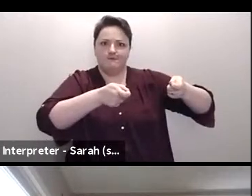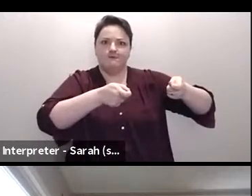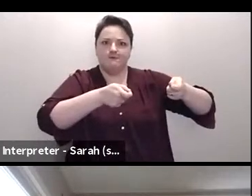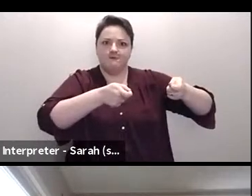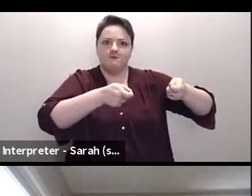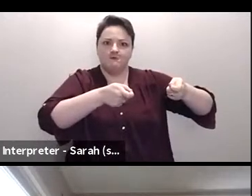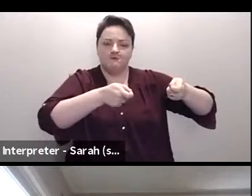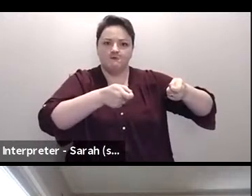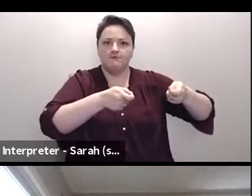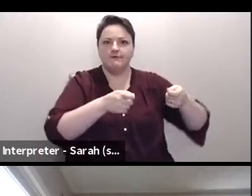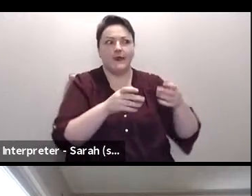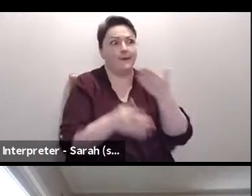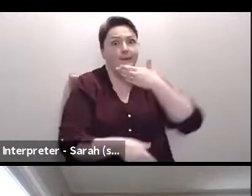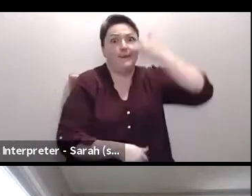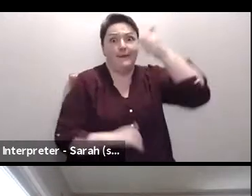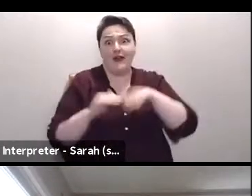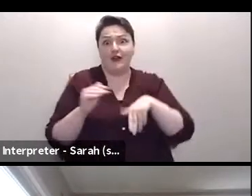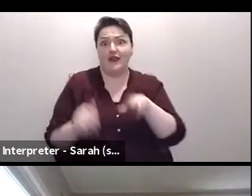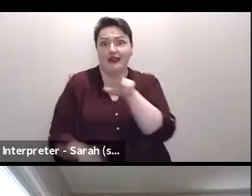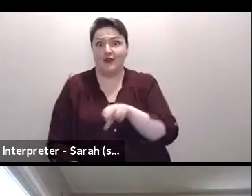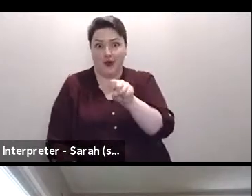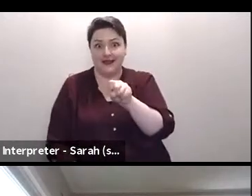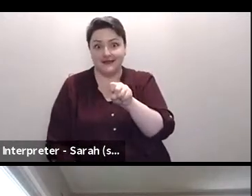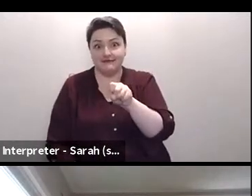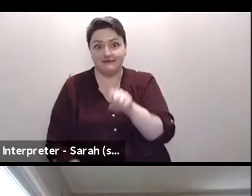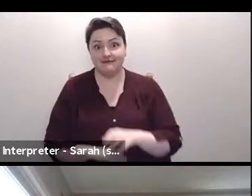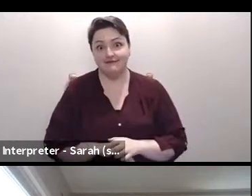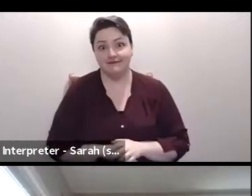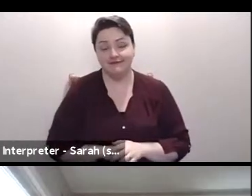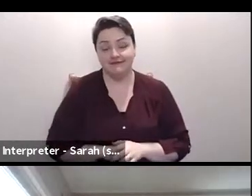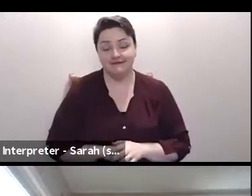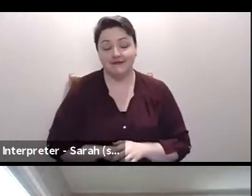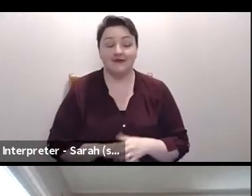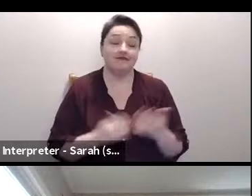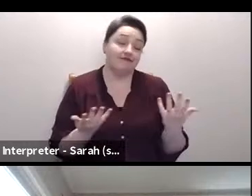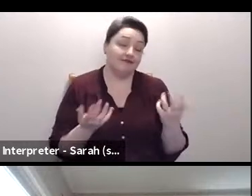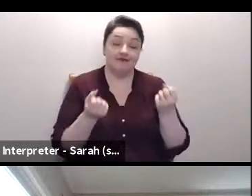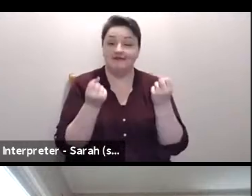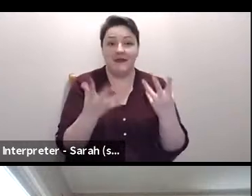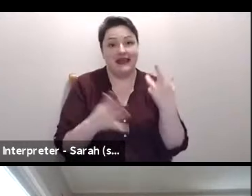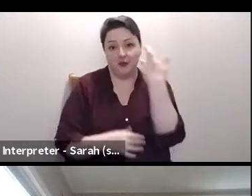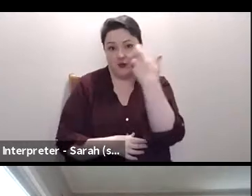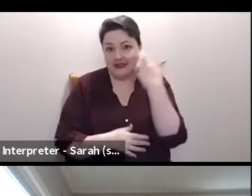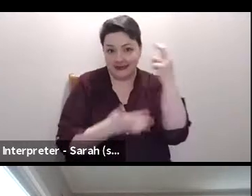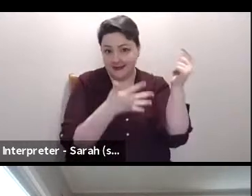have, for for one reason or another.